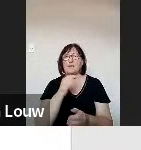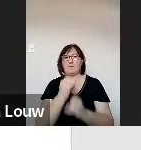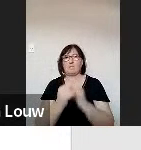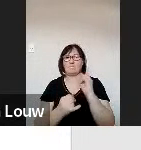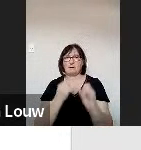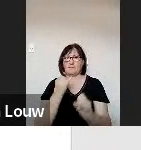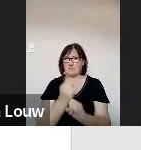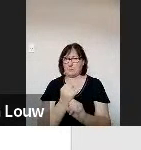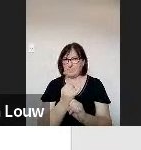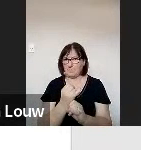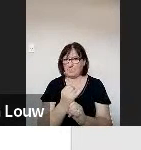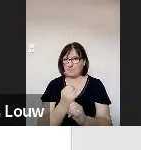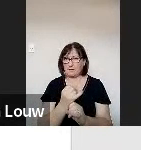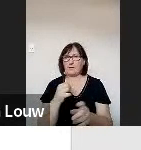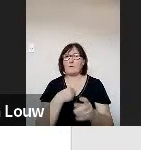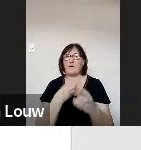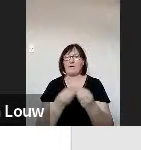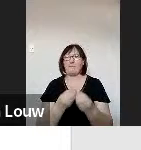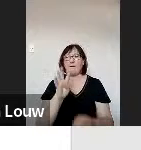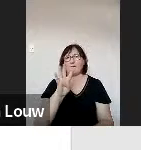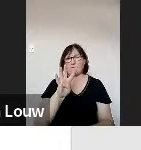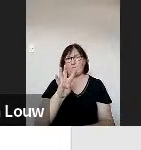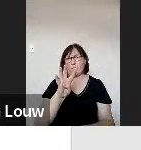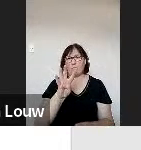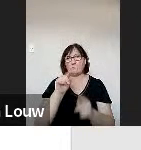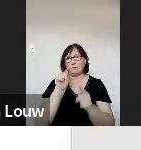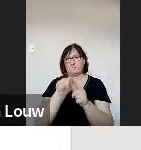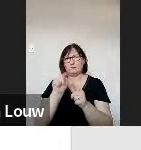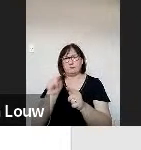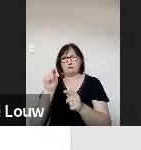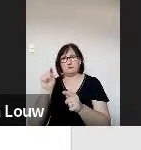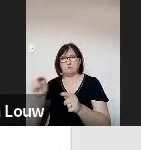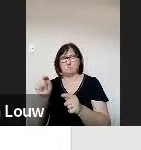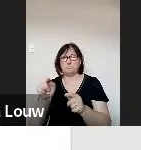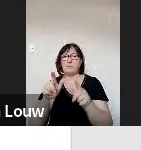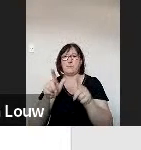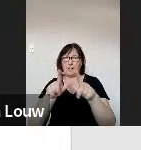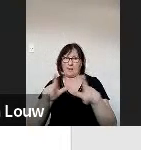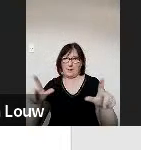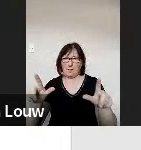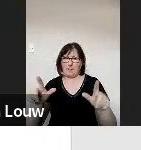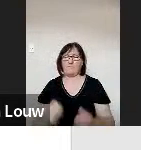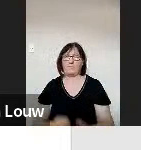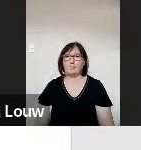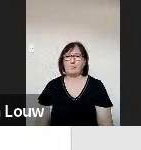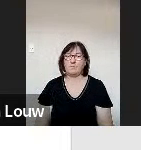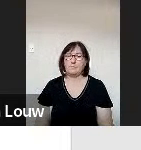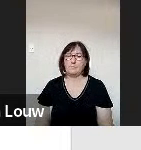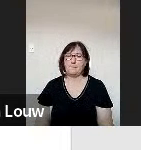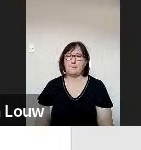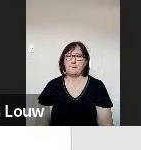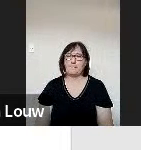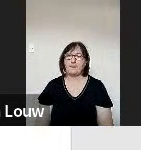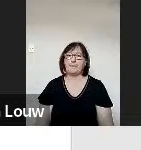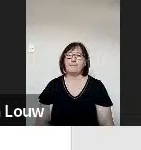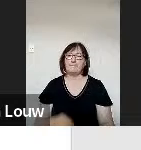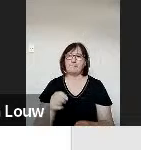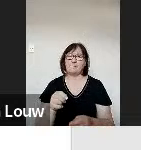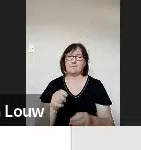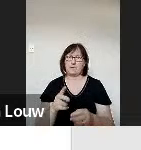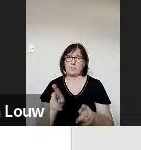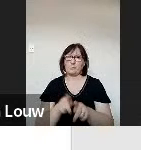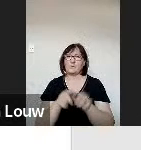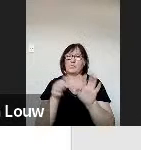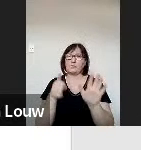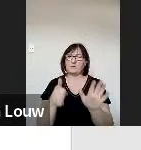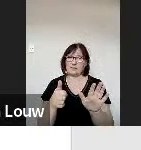have 4-digit tariff heading and also 5-digit tariff heading and 6-digit.